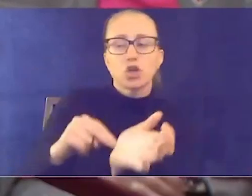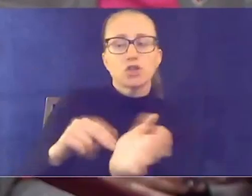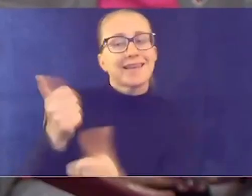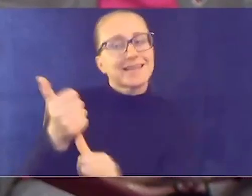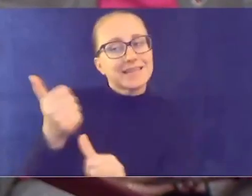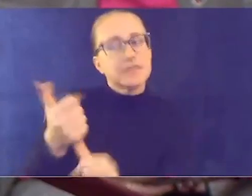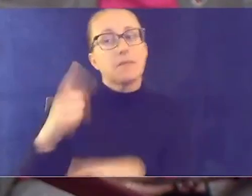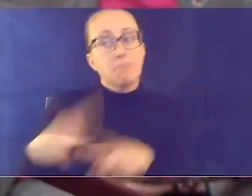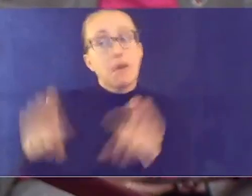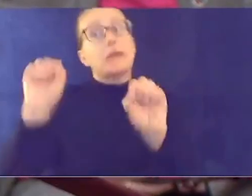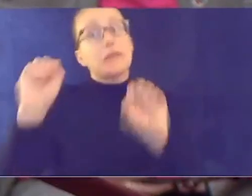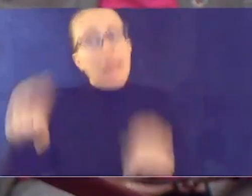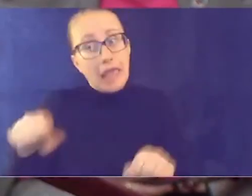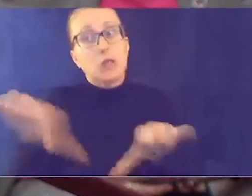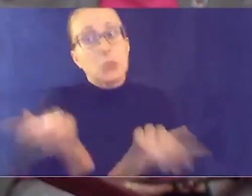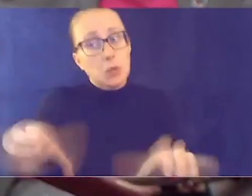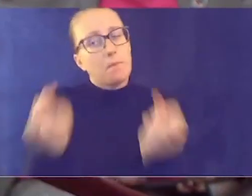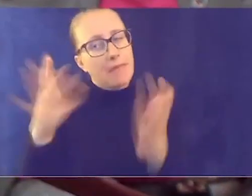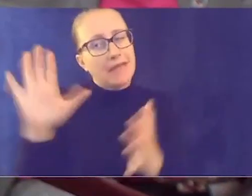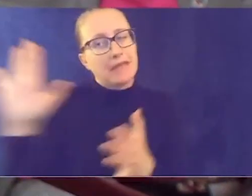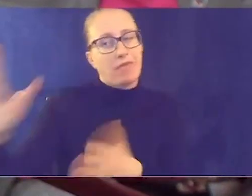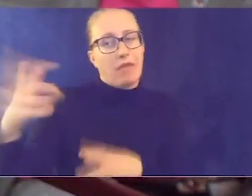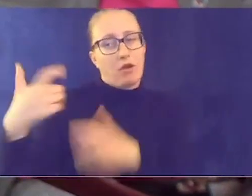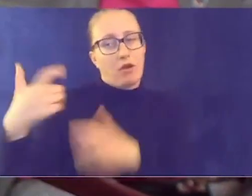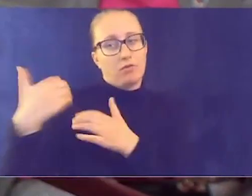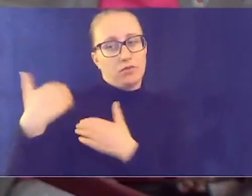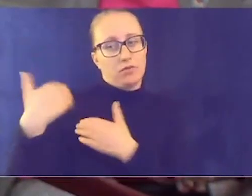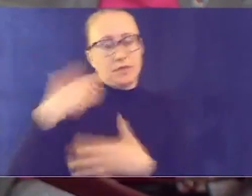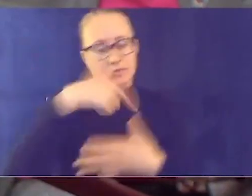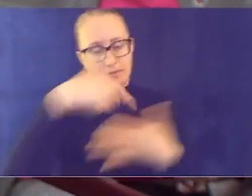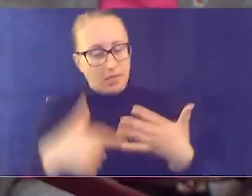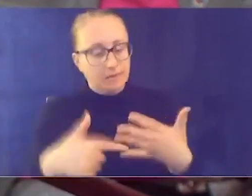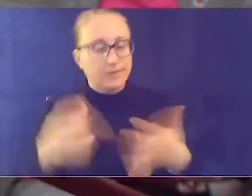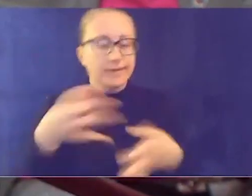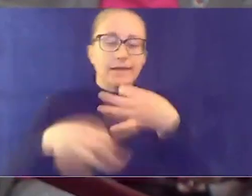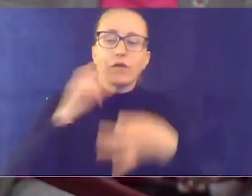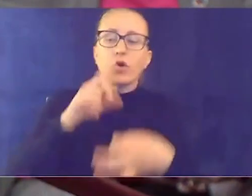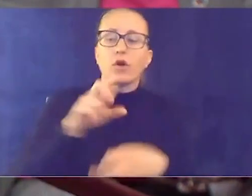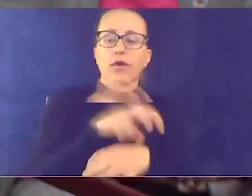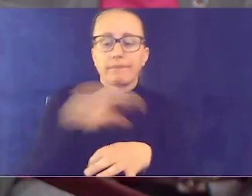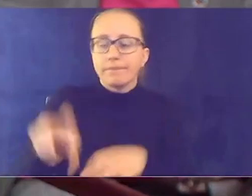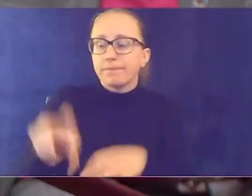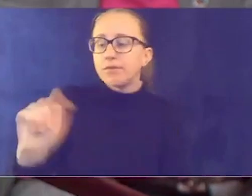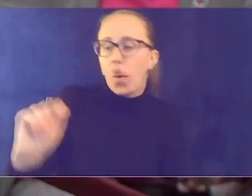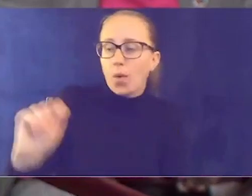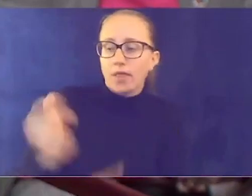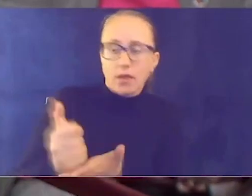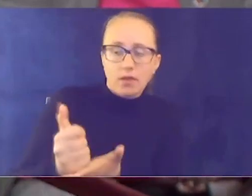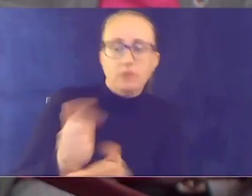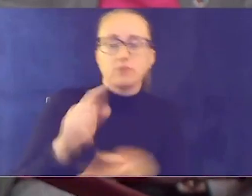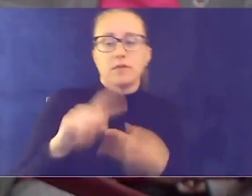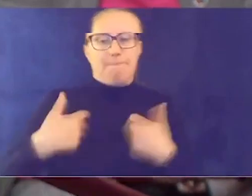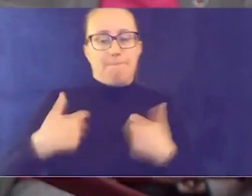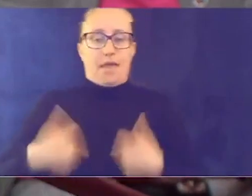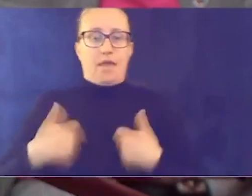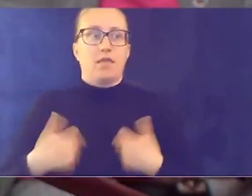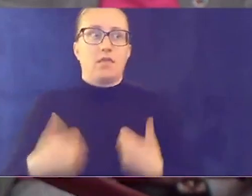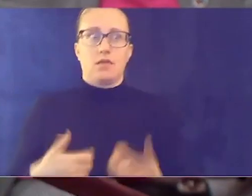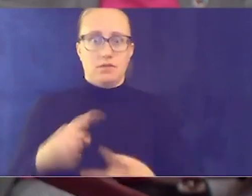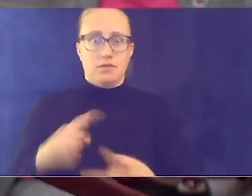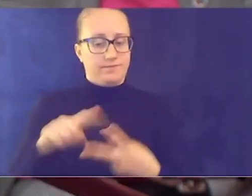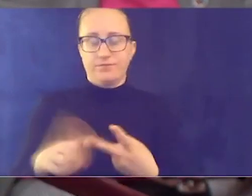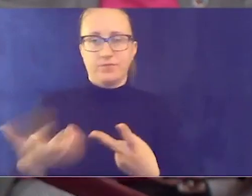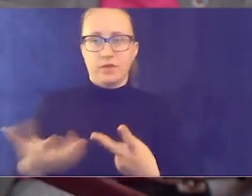of the CNAs, with the exception of toileting and bathing. It was great. It worked out well for us. They made a little bit less